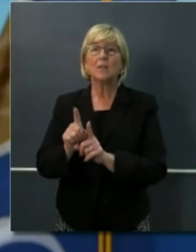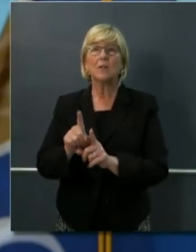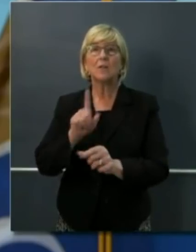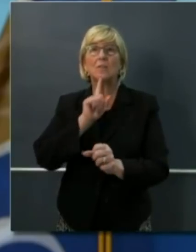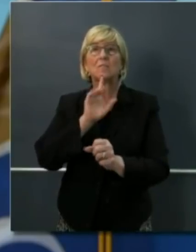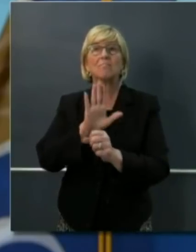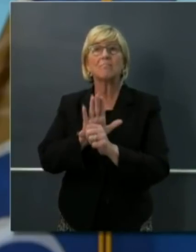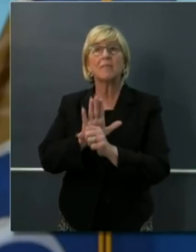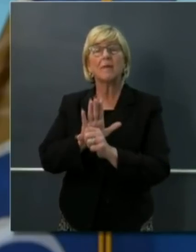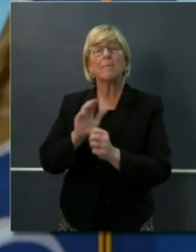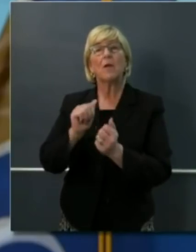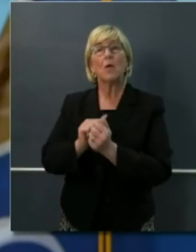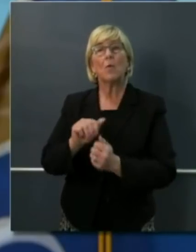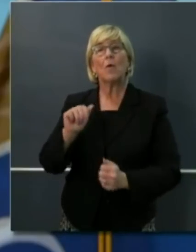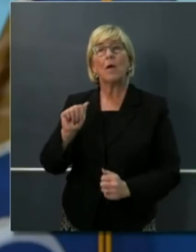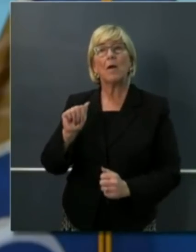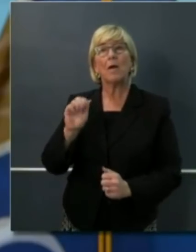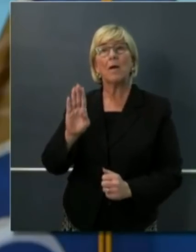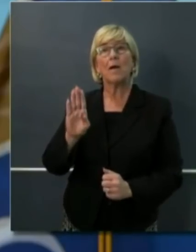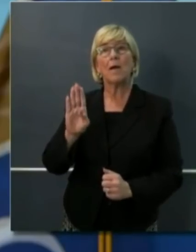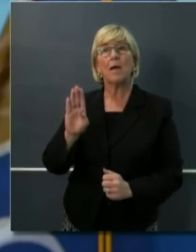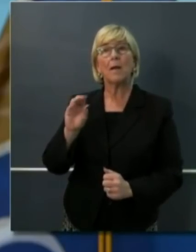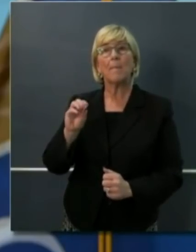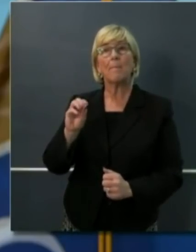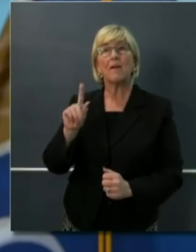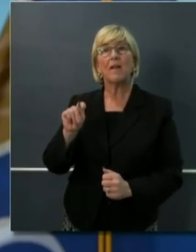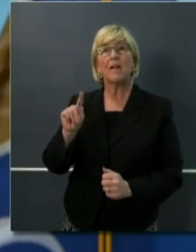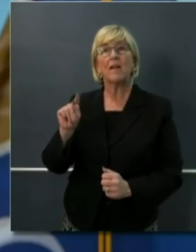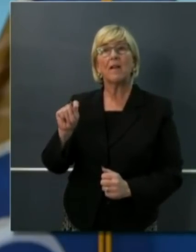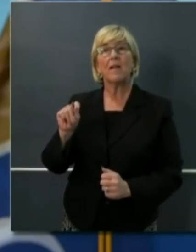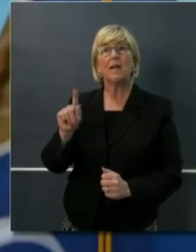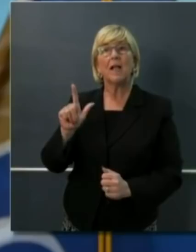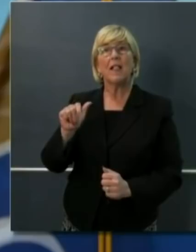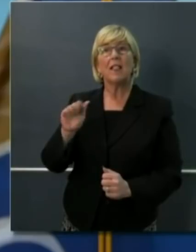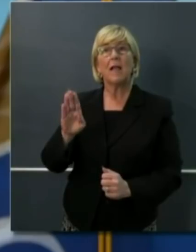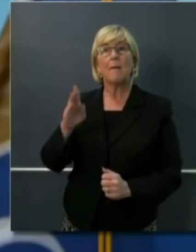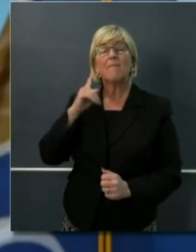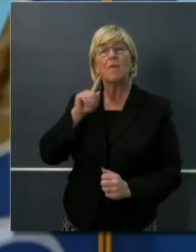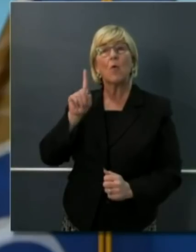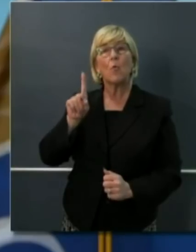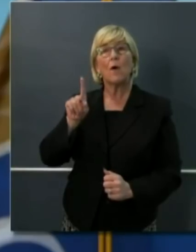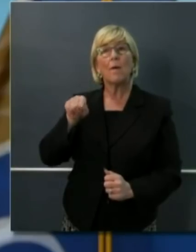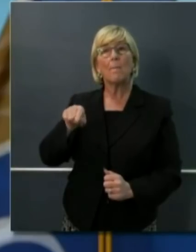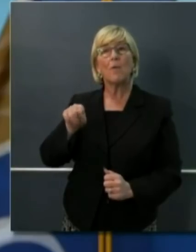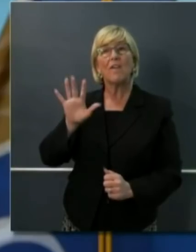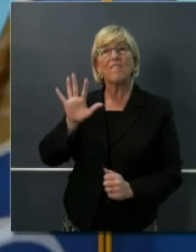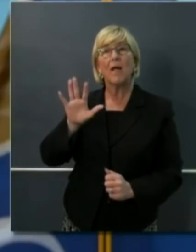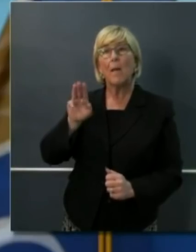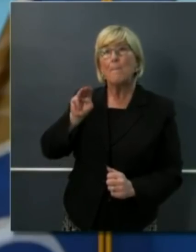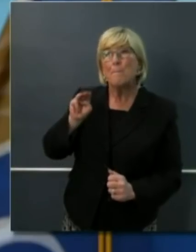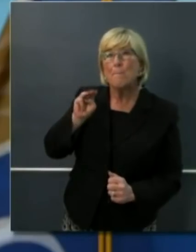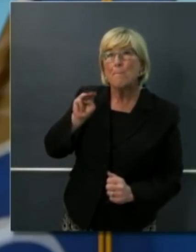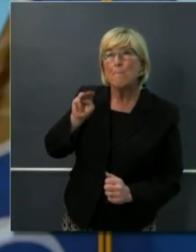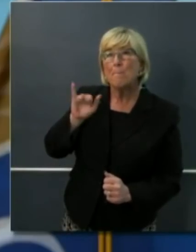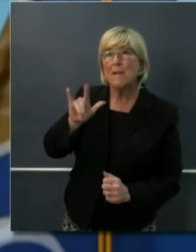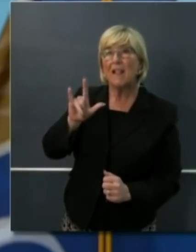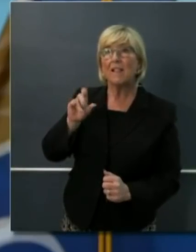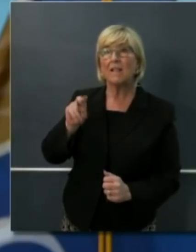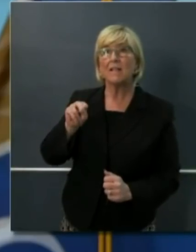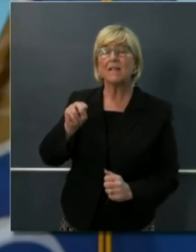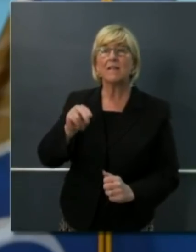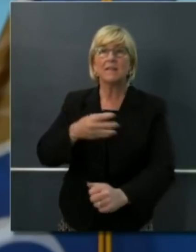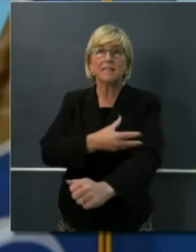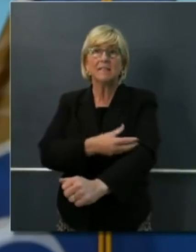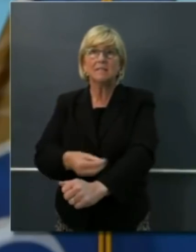with Abbott Laboratories for 1.5 million serological tests, 1.5 million serological tests